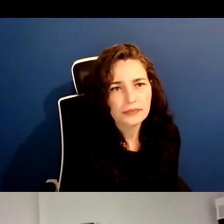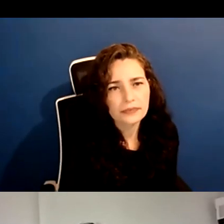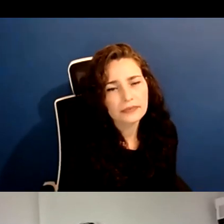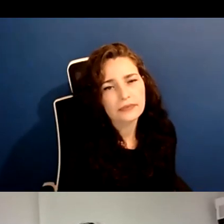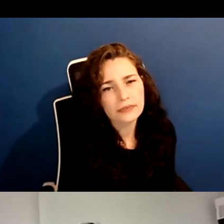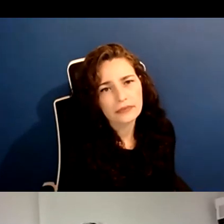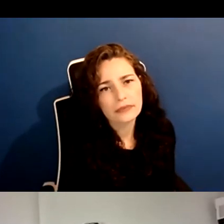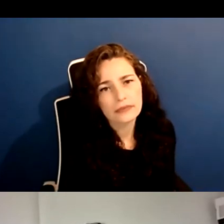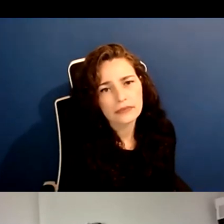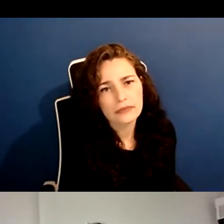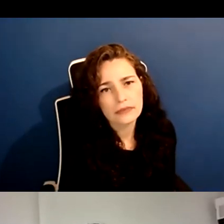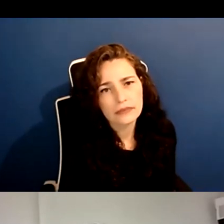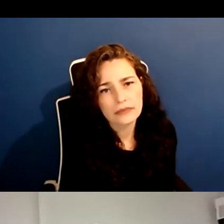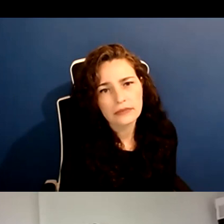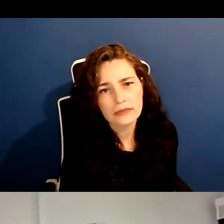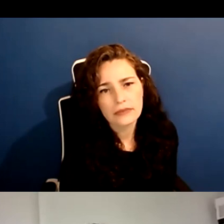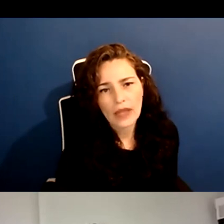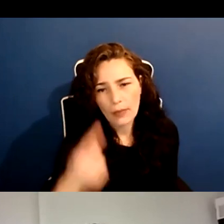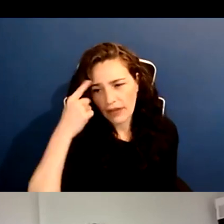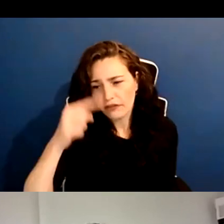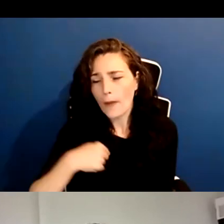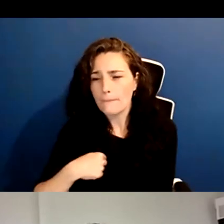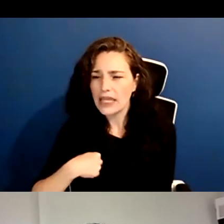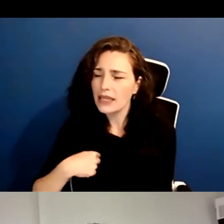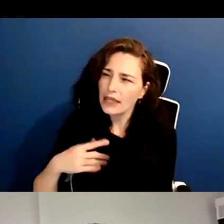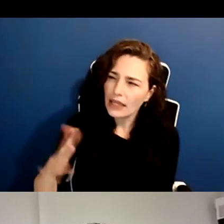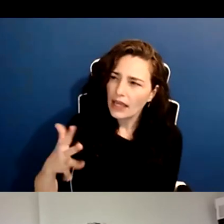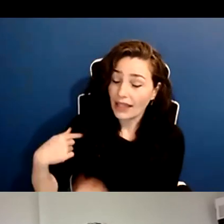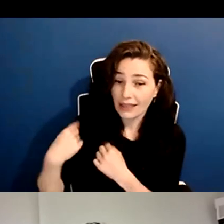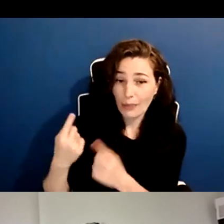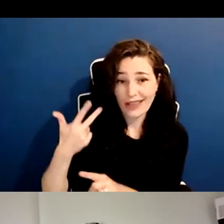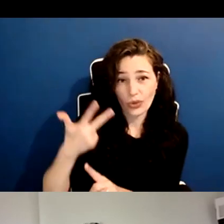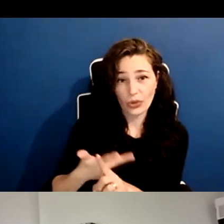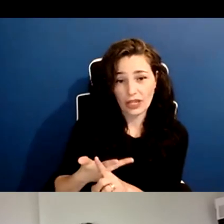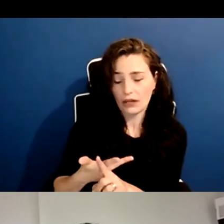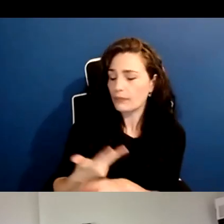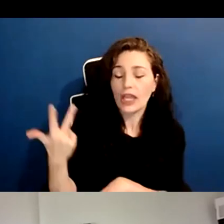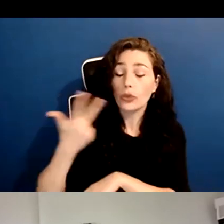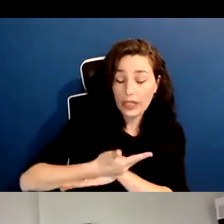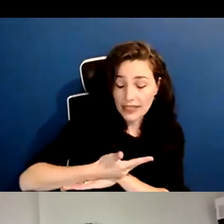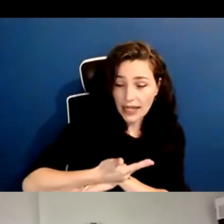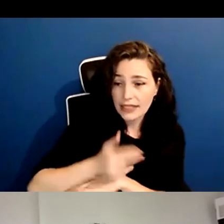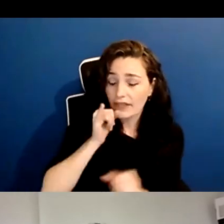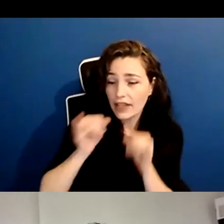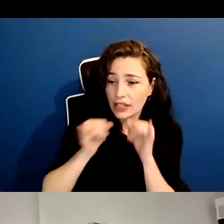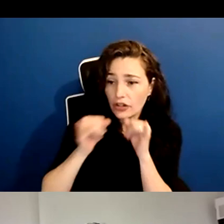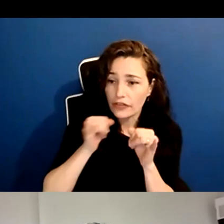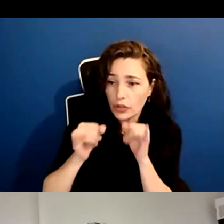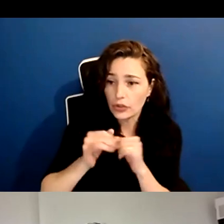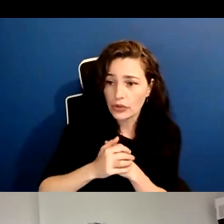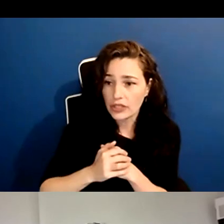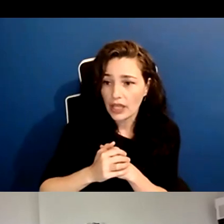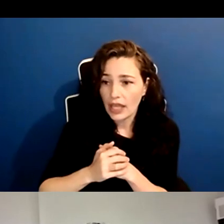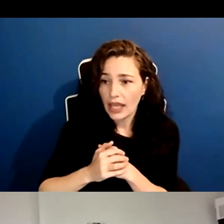like 3 days of interviews, pre-interviews that we did, we literally like everyone would stop the camera, everyone would